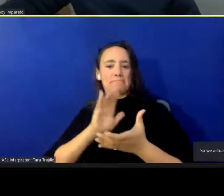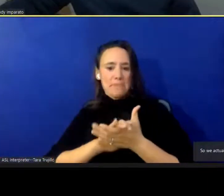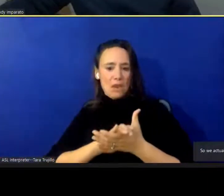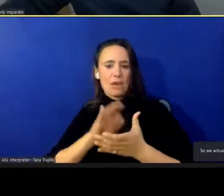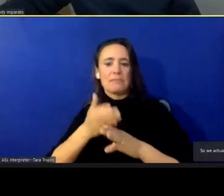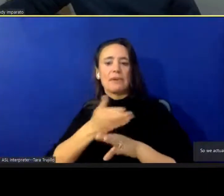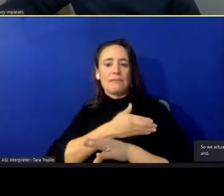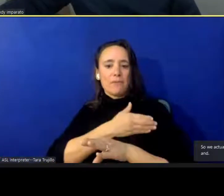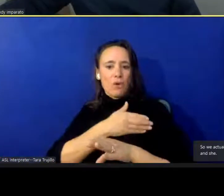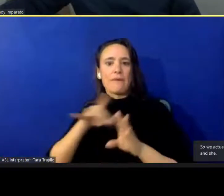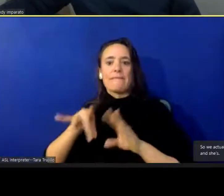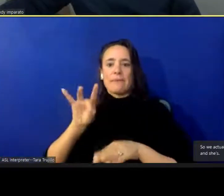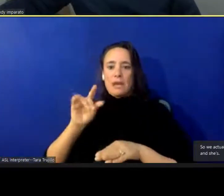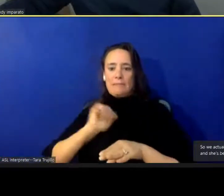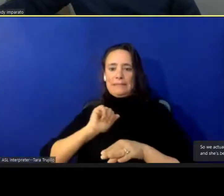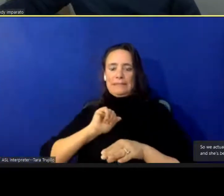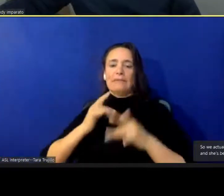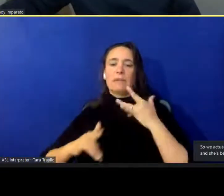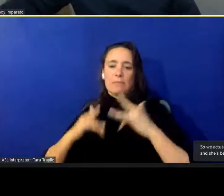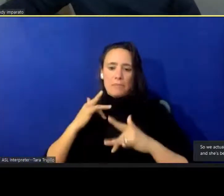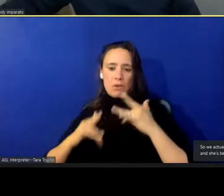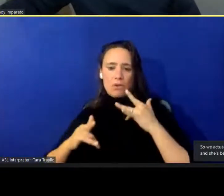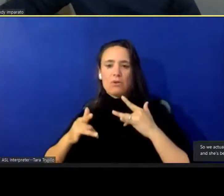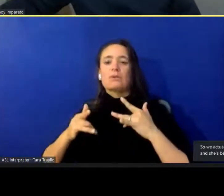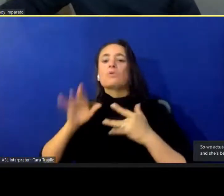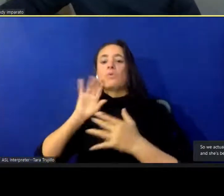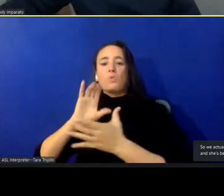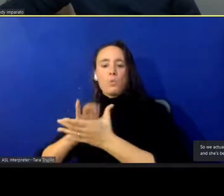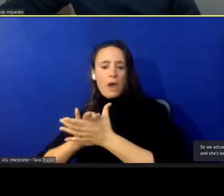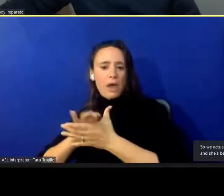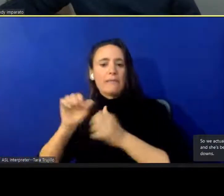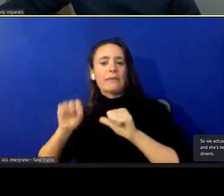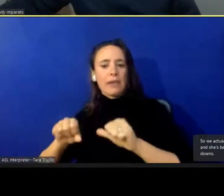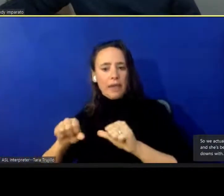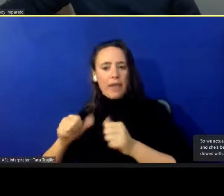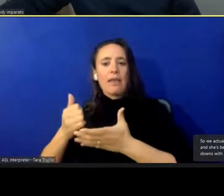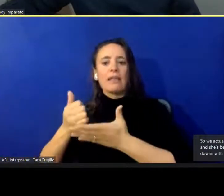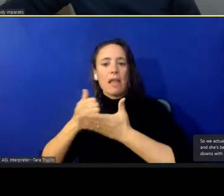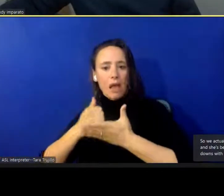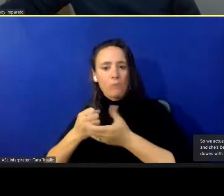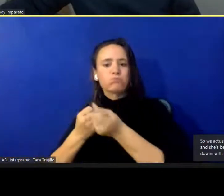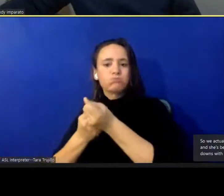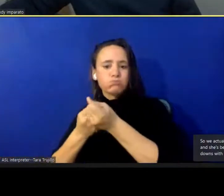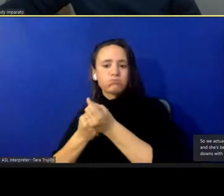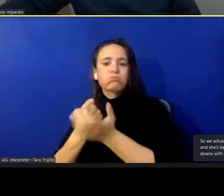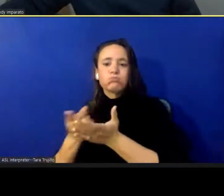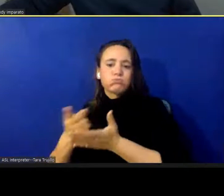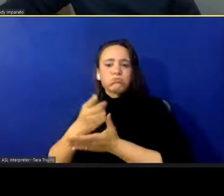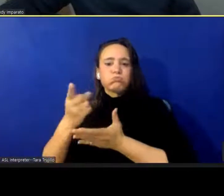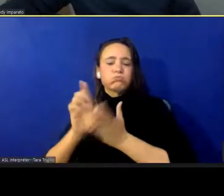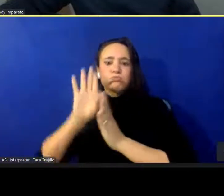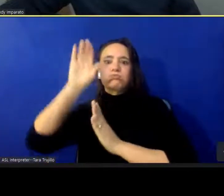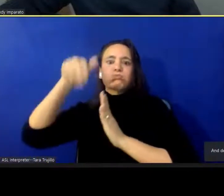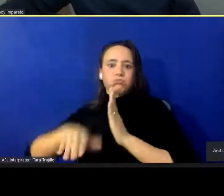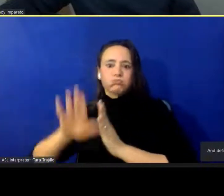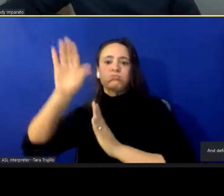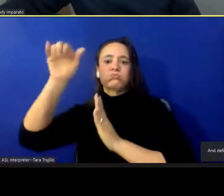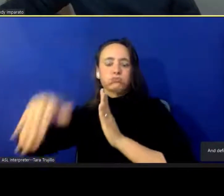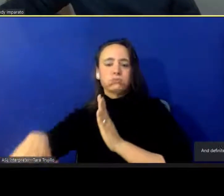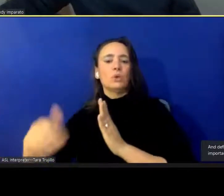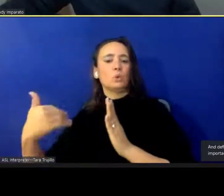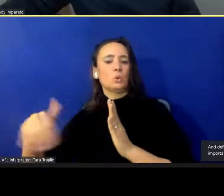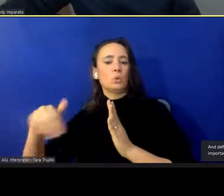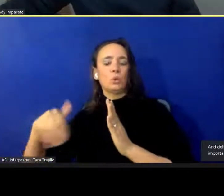diagnosis, and she's been able to navigate the ups and downs with me, and definitely has been one of my most